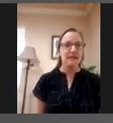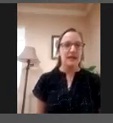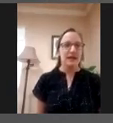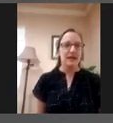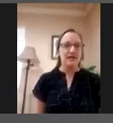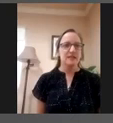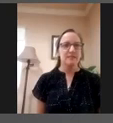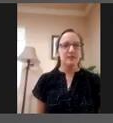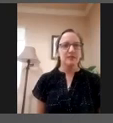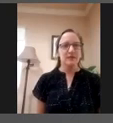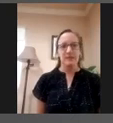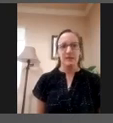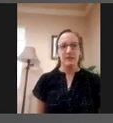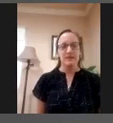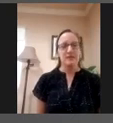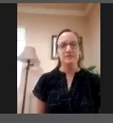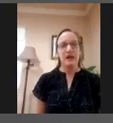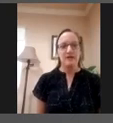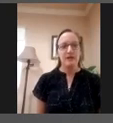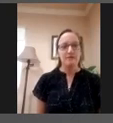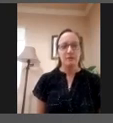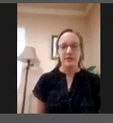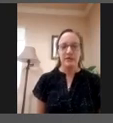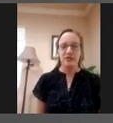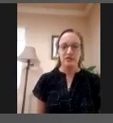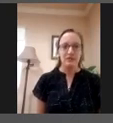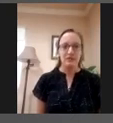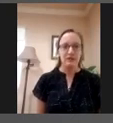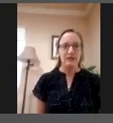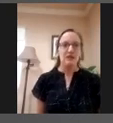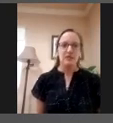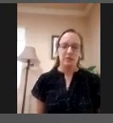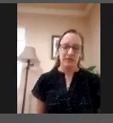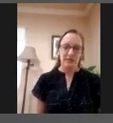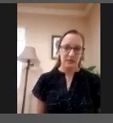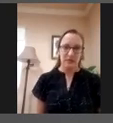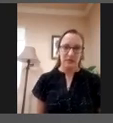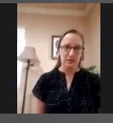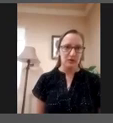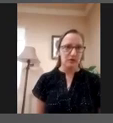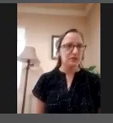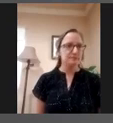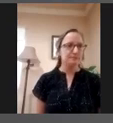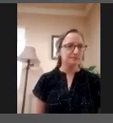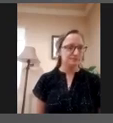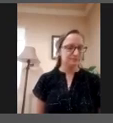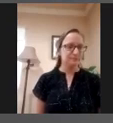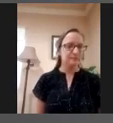funding, and typically that can be as many as 5 years from when we initially start the study to when we can start